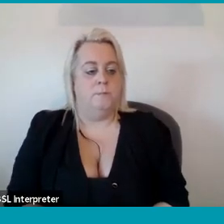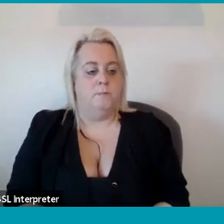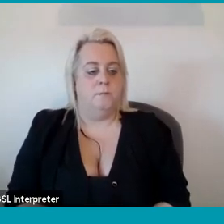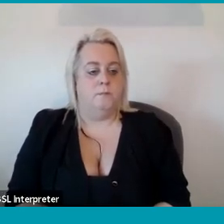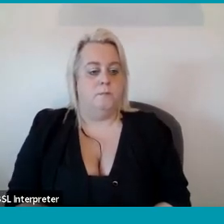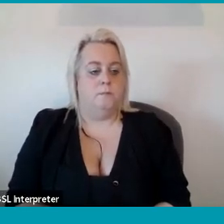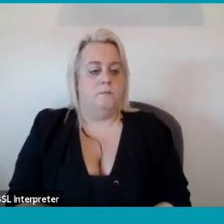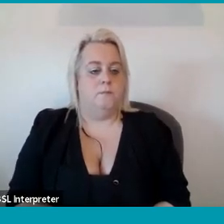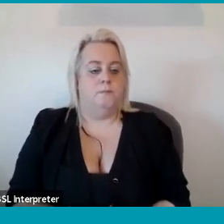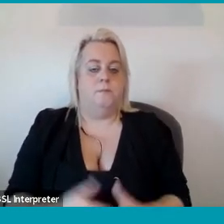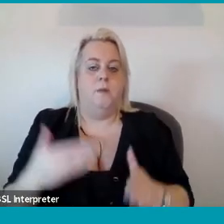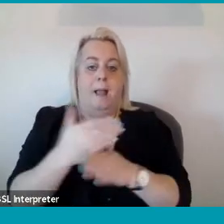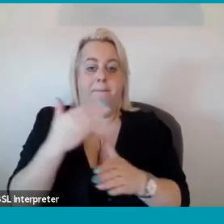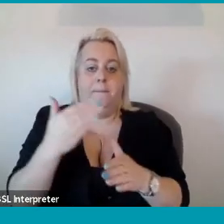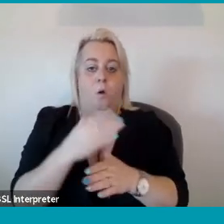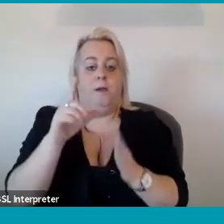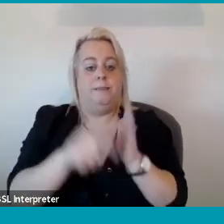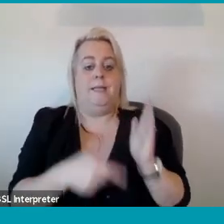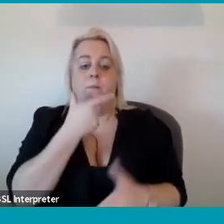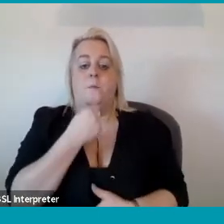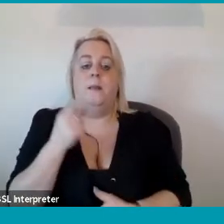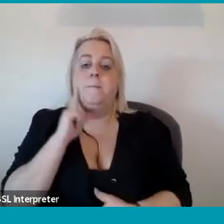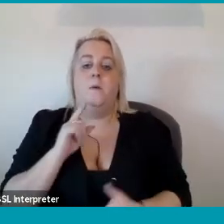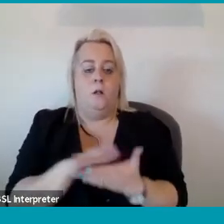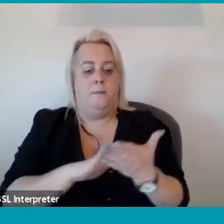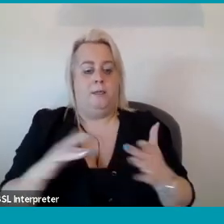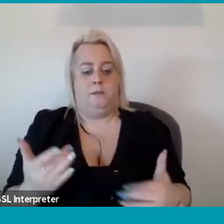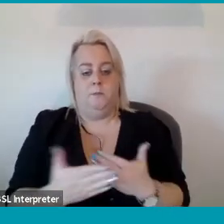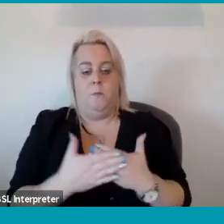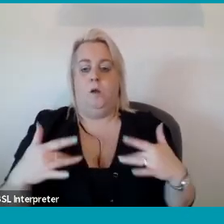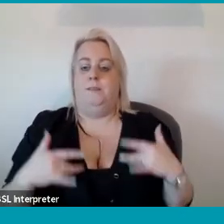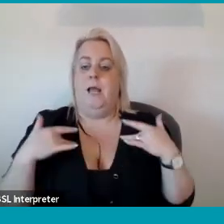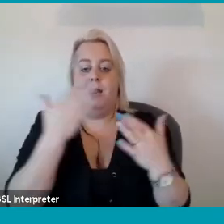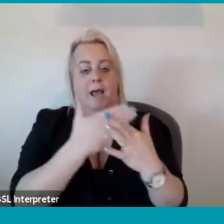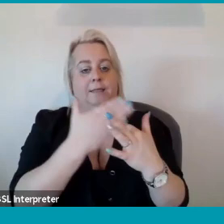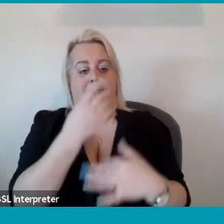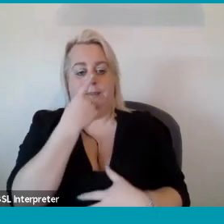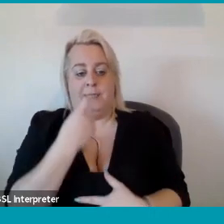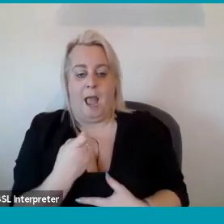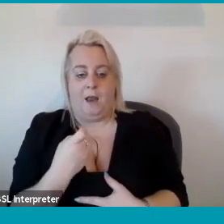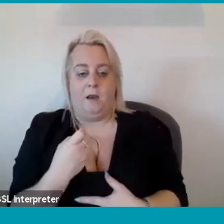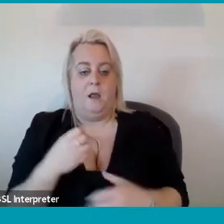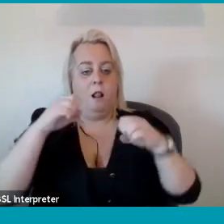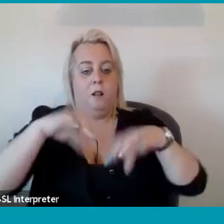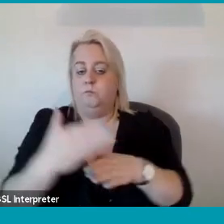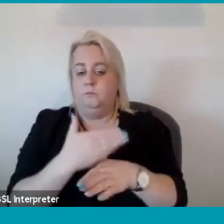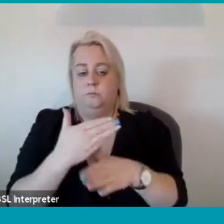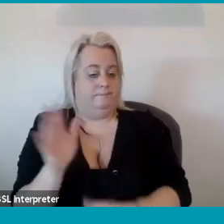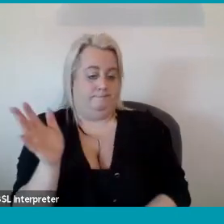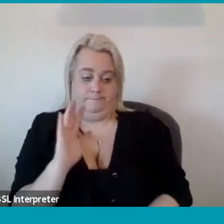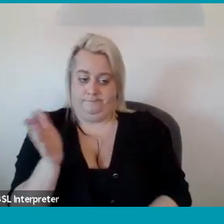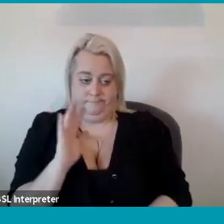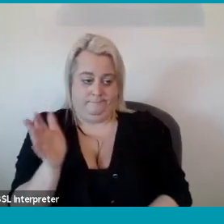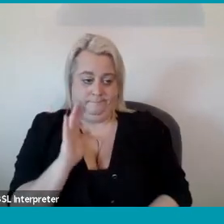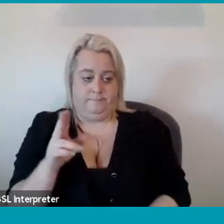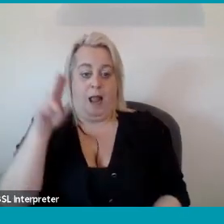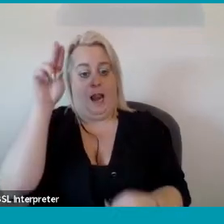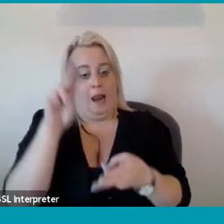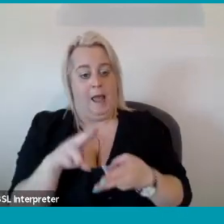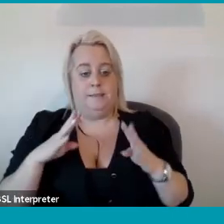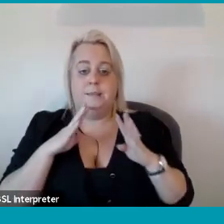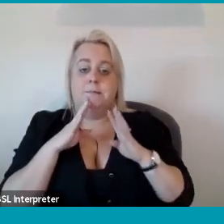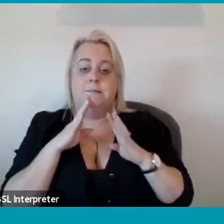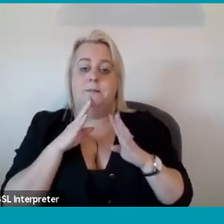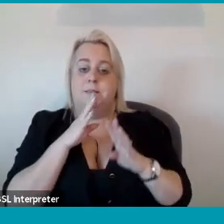employing disabled people means we access more talent without losing productivity. There will on average be less sickness absence, fewer